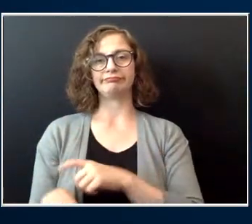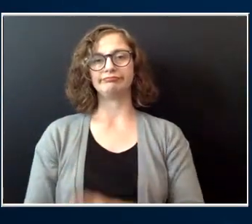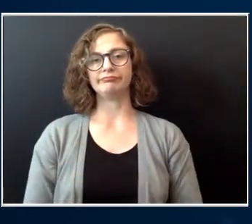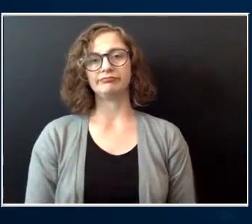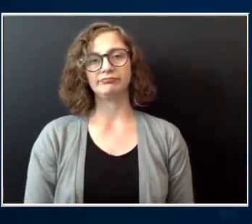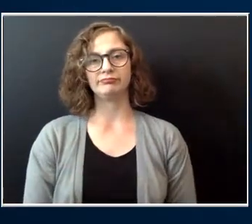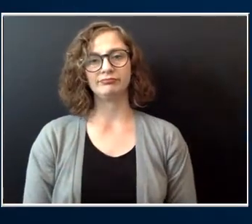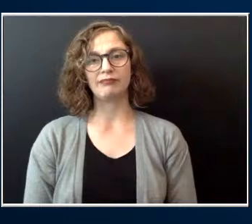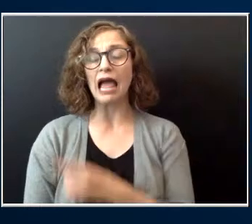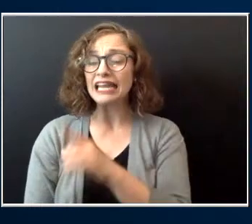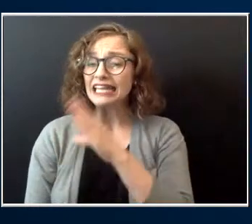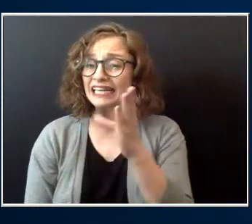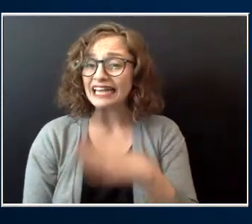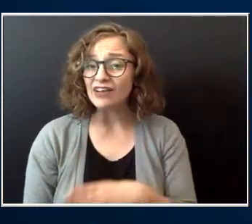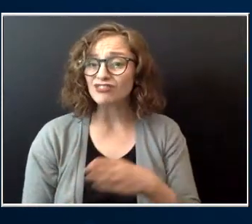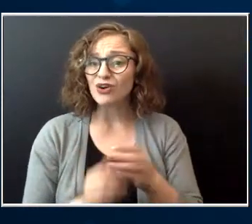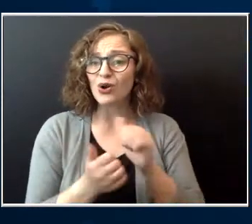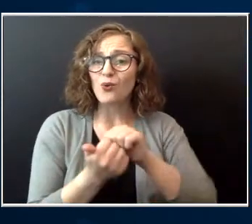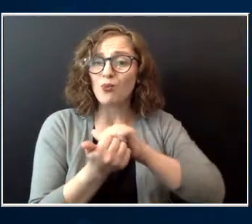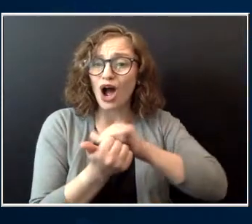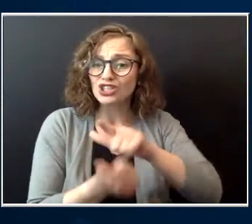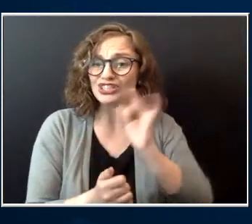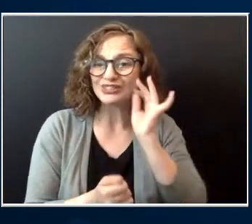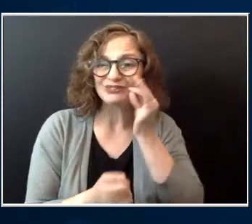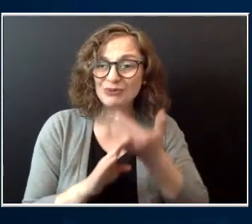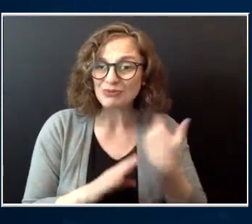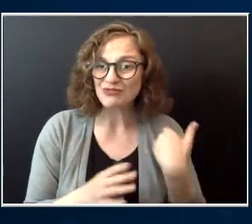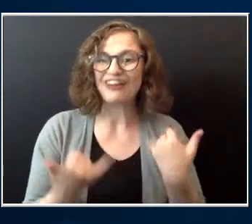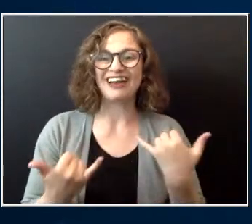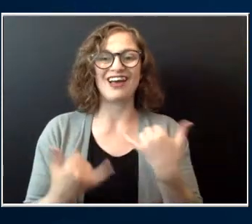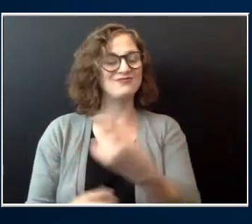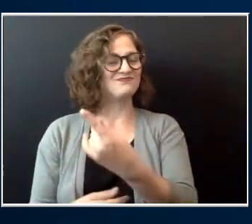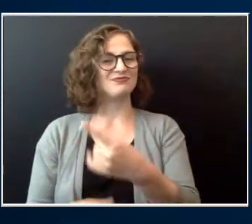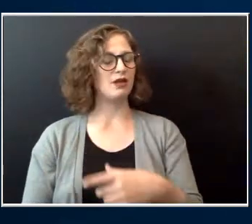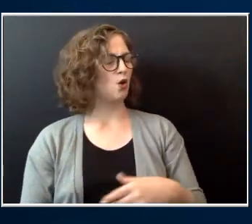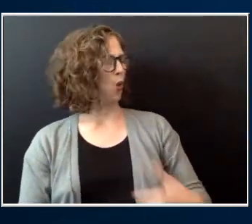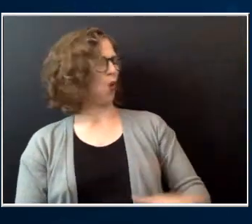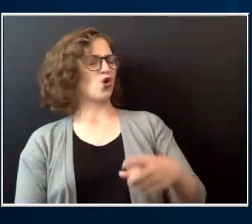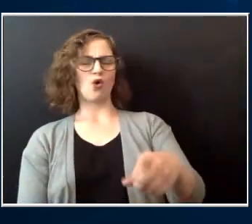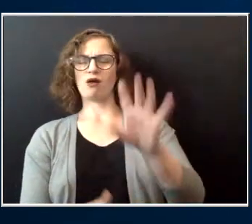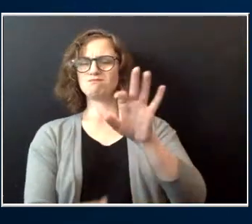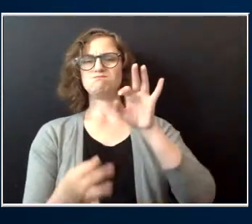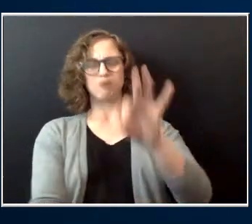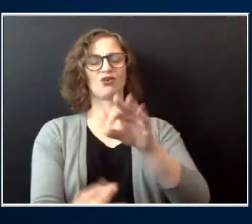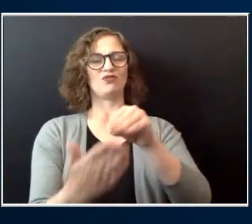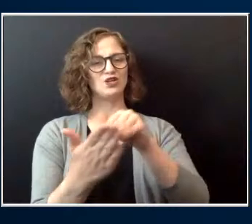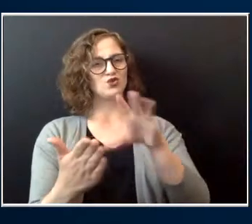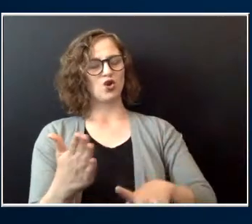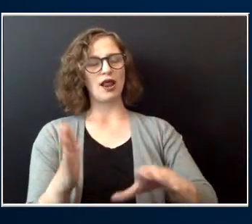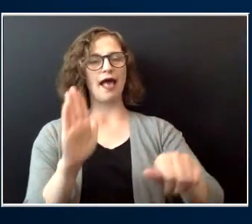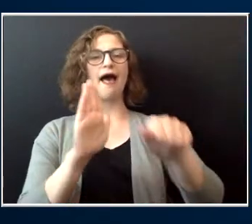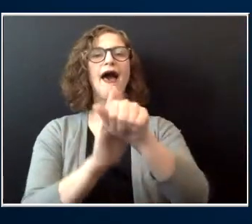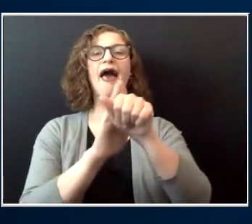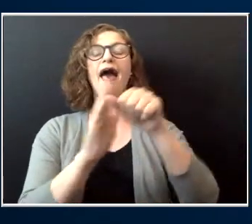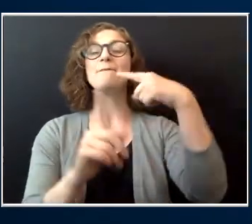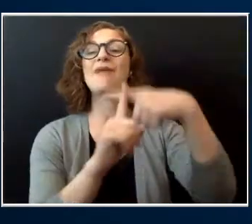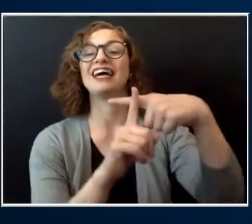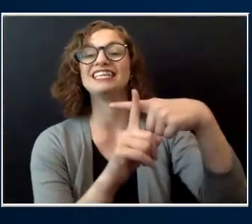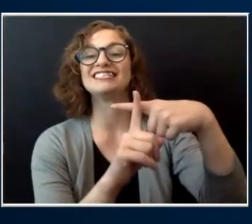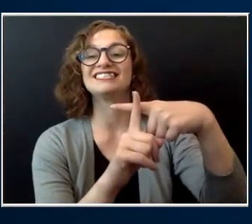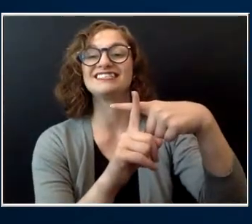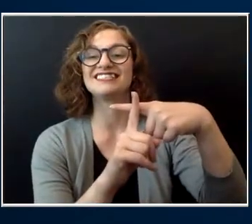did before. Wake, you are like the perfect student. A+, not an A, Wake. A+.